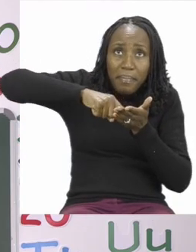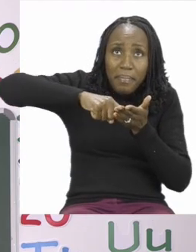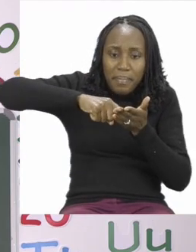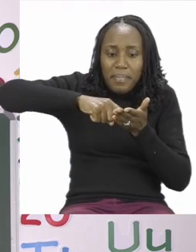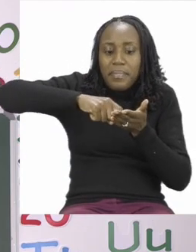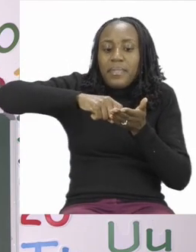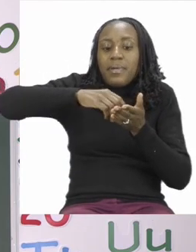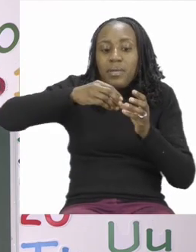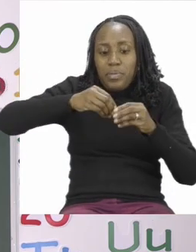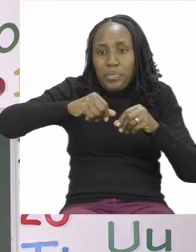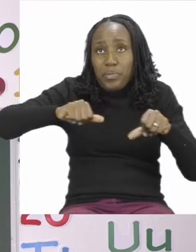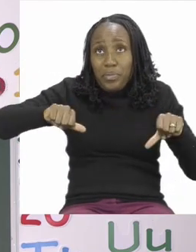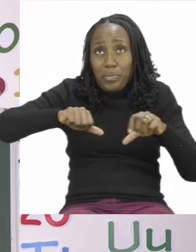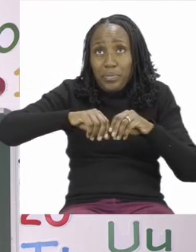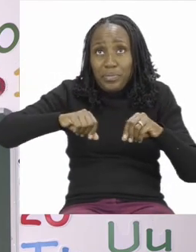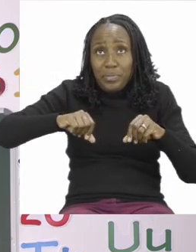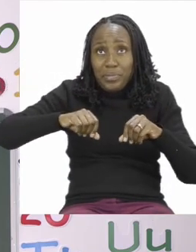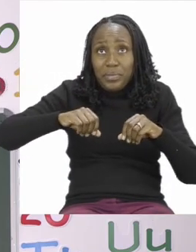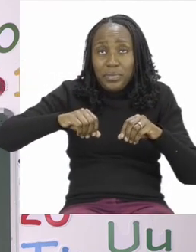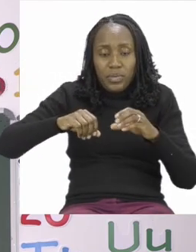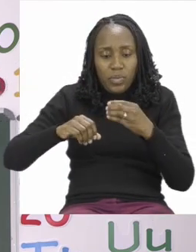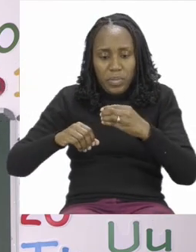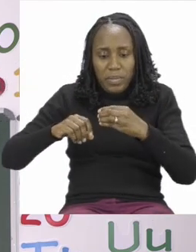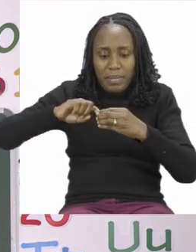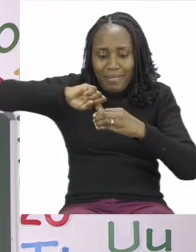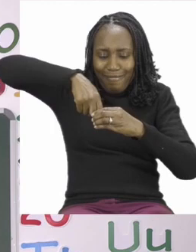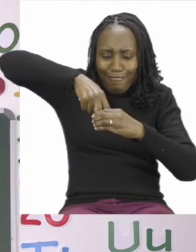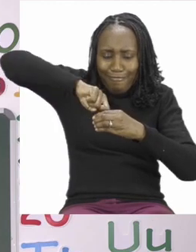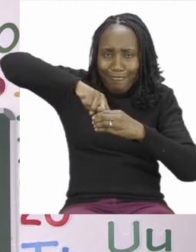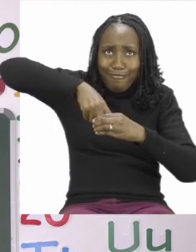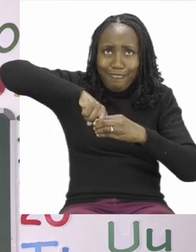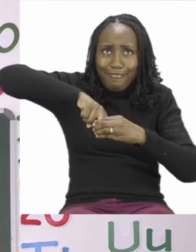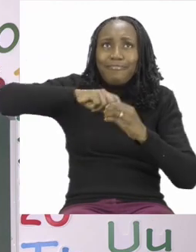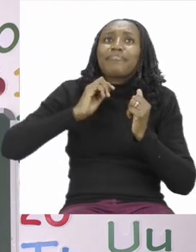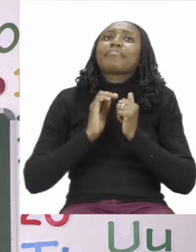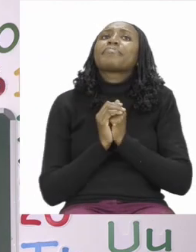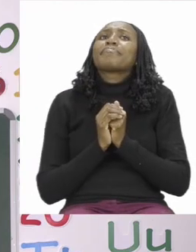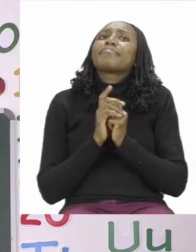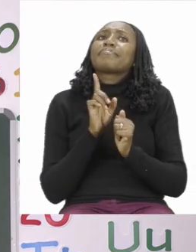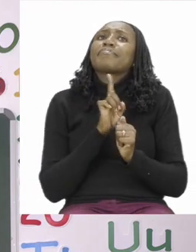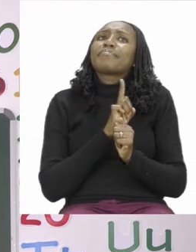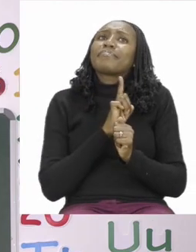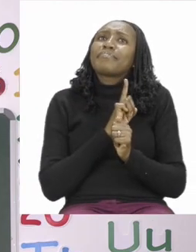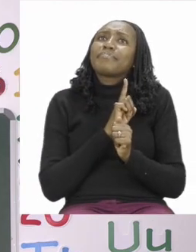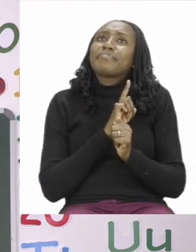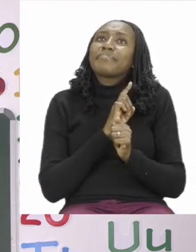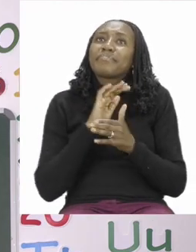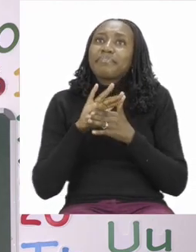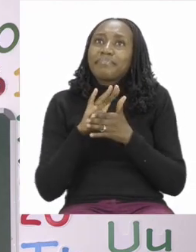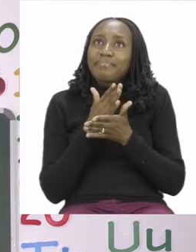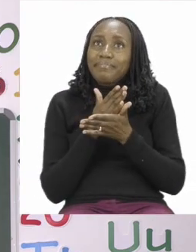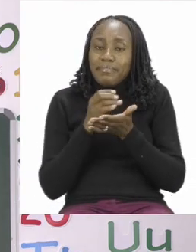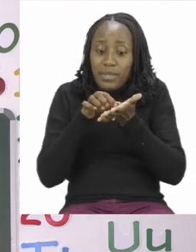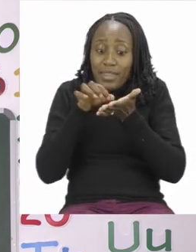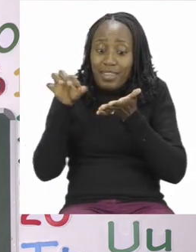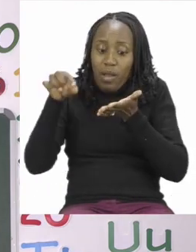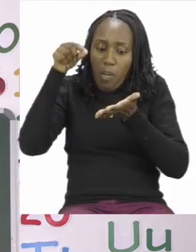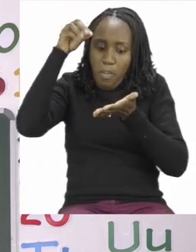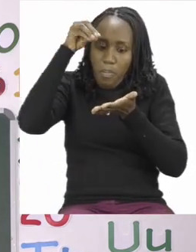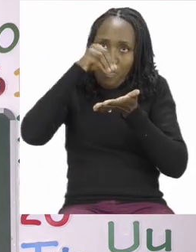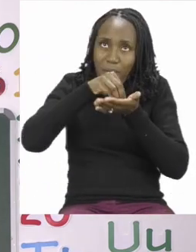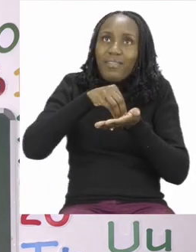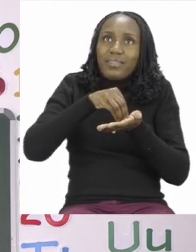soil. Now, when we make a small hole in the soil, it's because that's where we're going to place our seed.